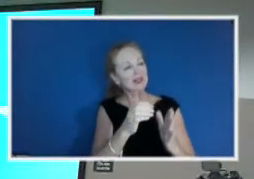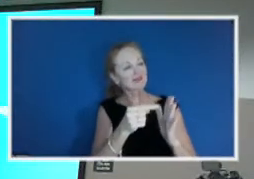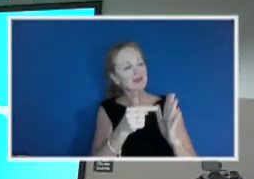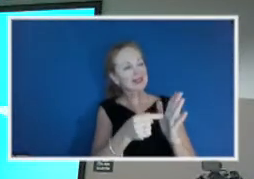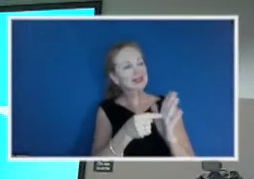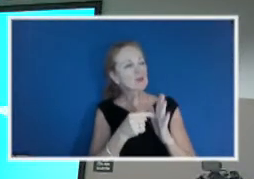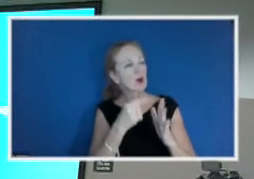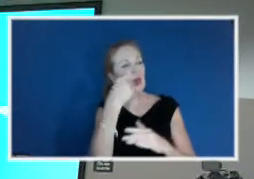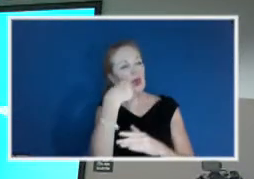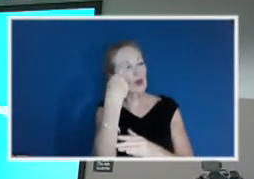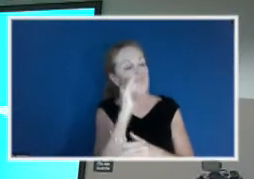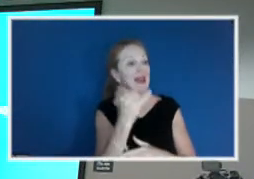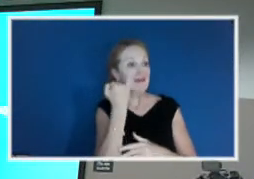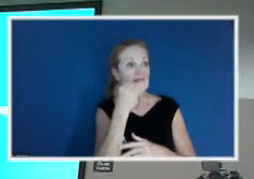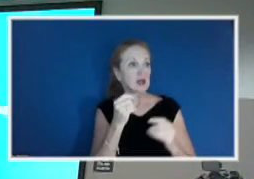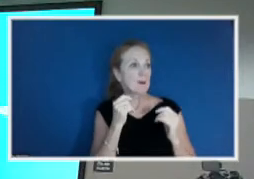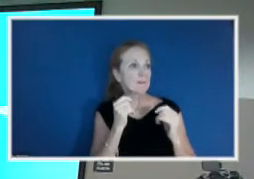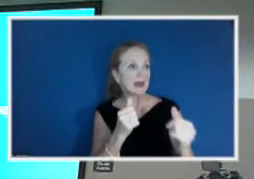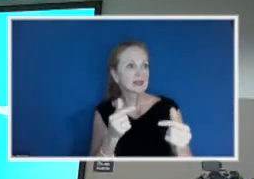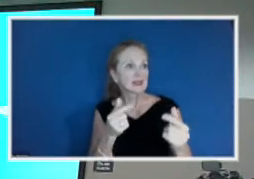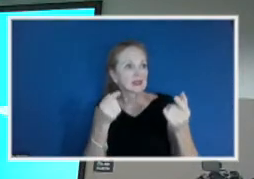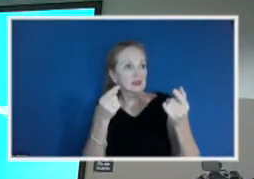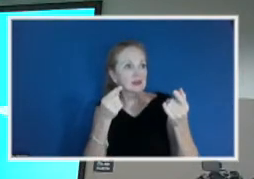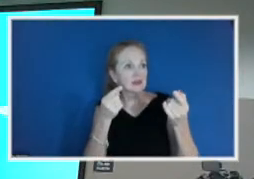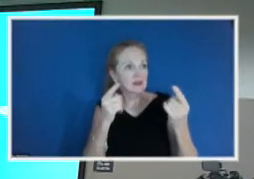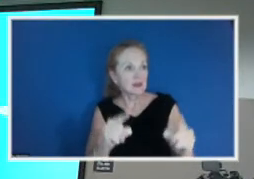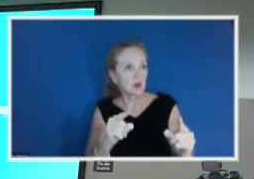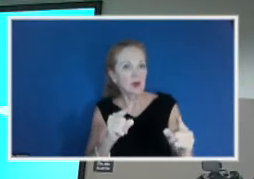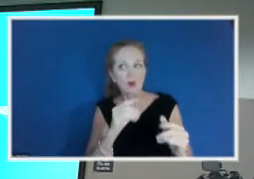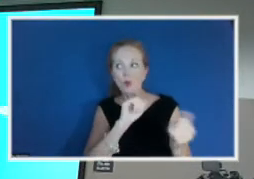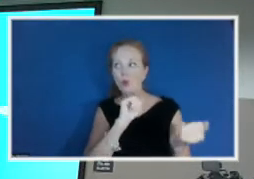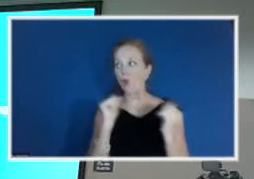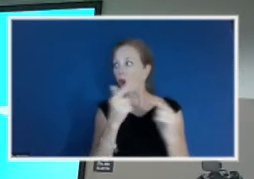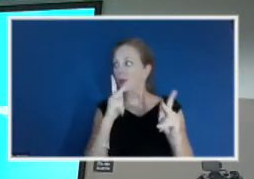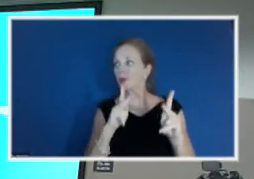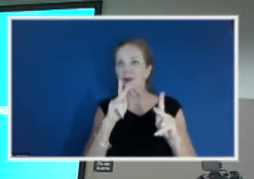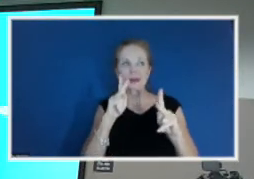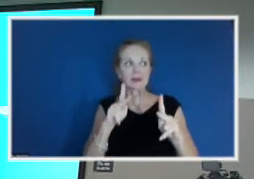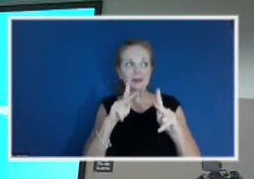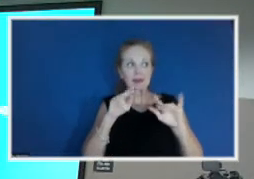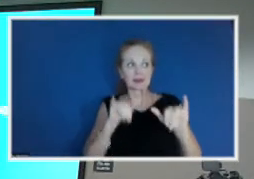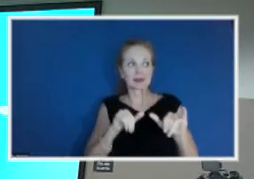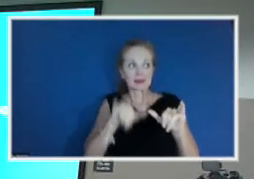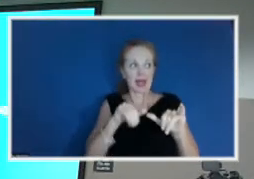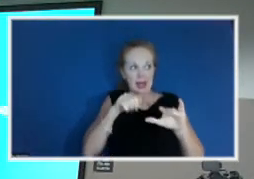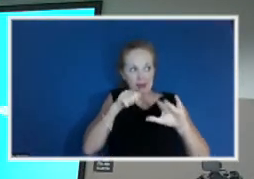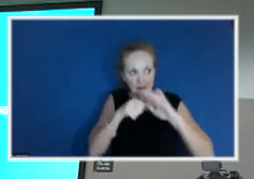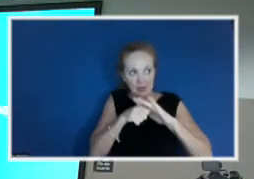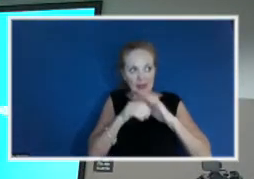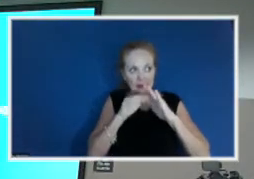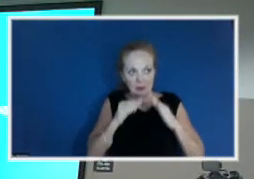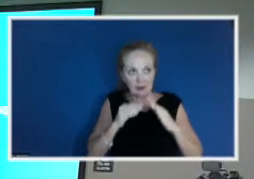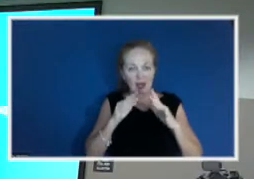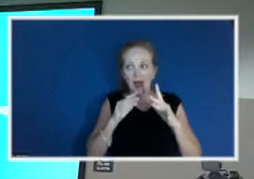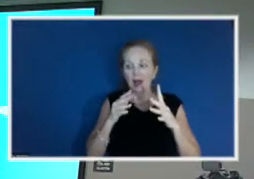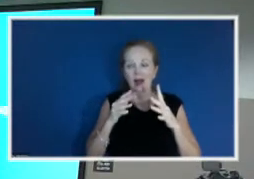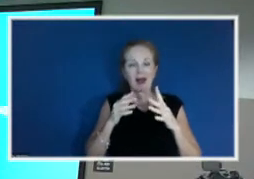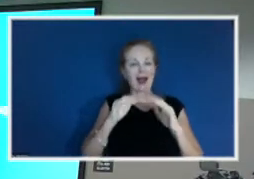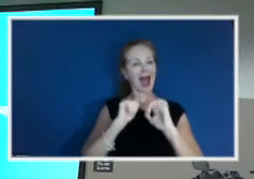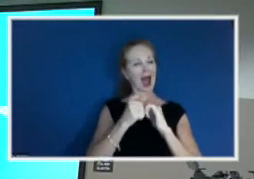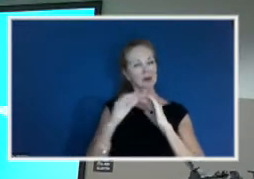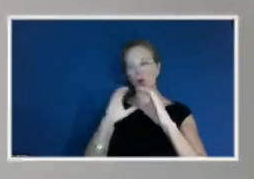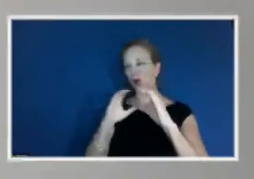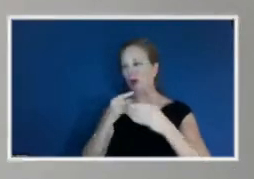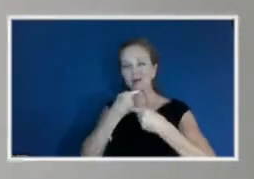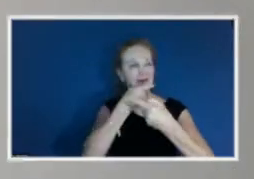an immediate situation where everyone needs to stay inside for whatever reason? How is that communicated? Yeah,